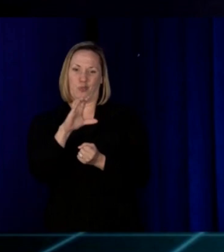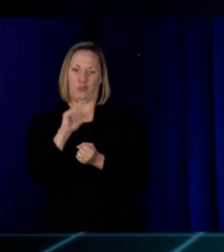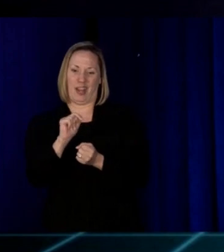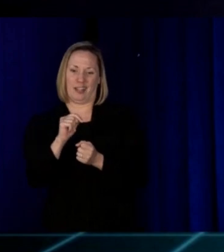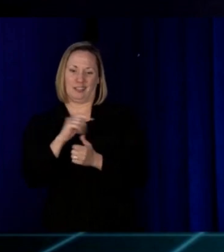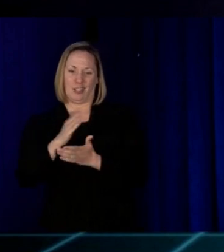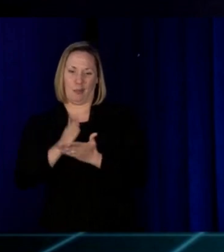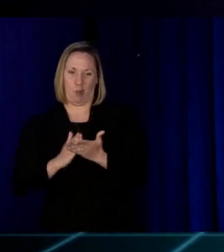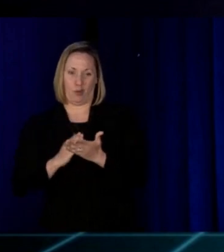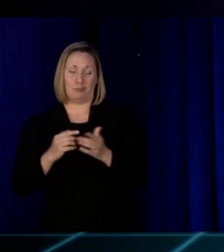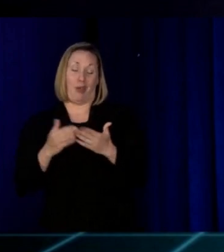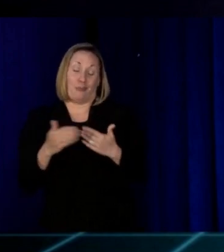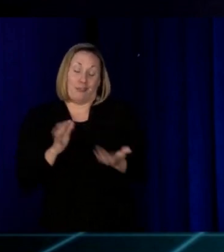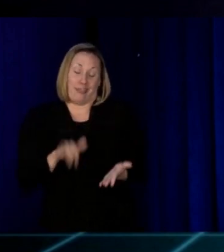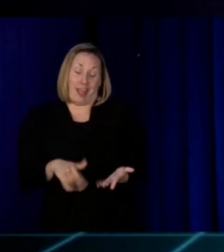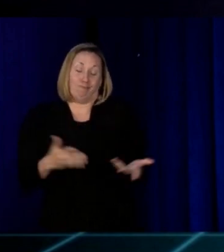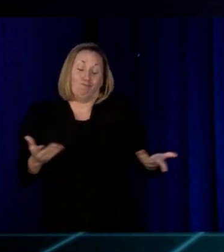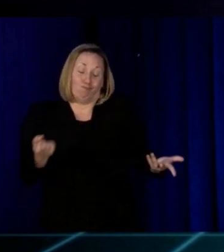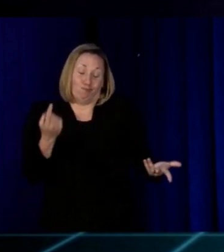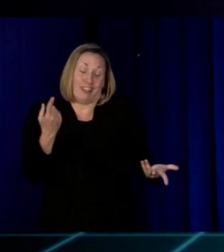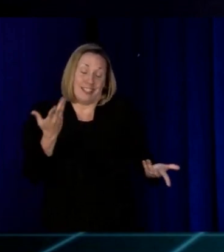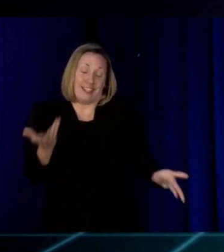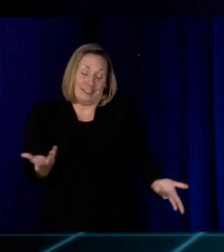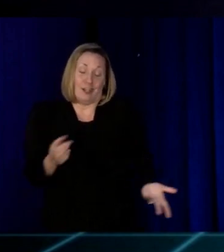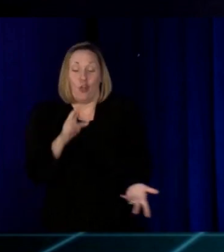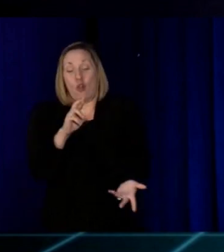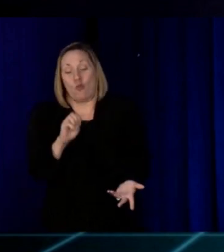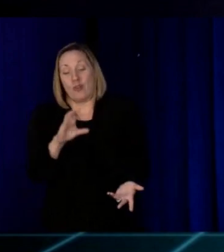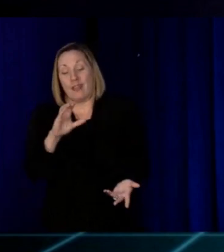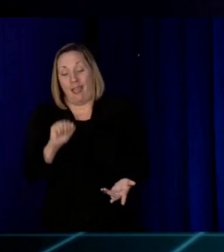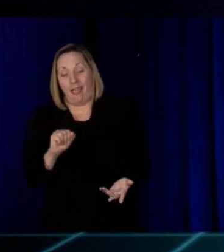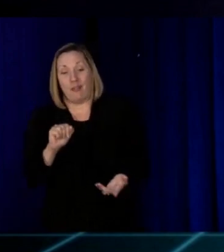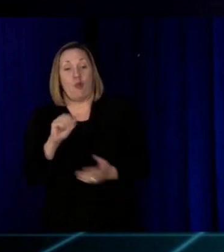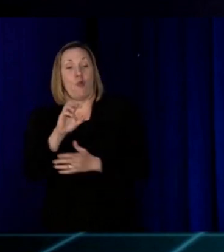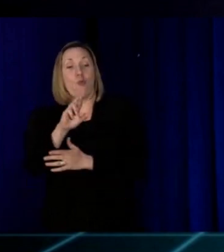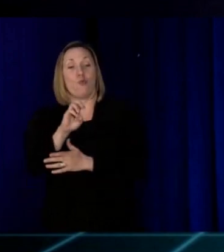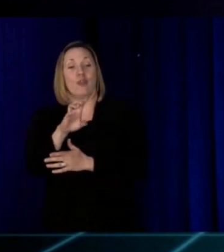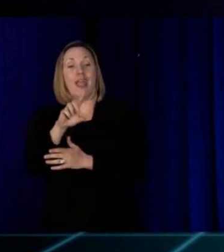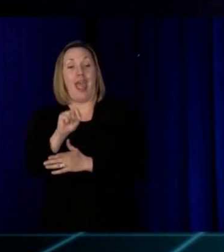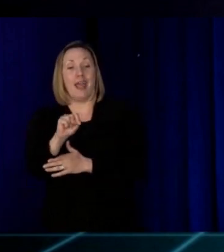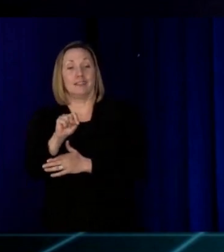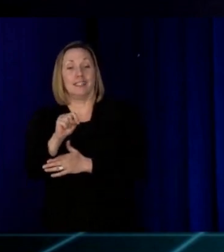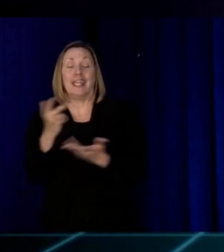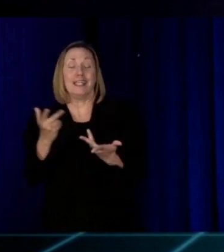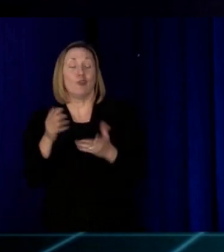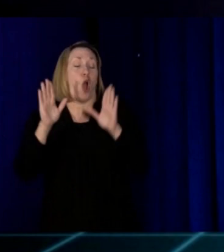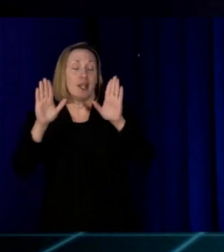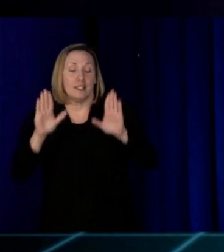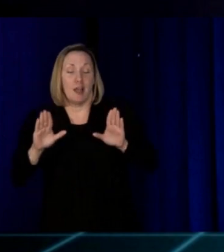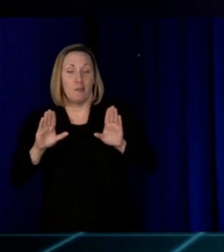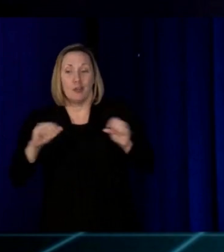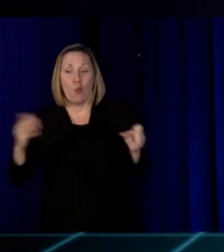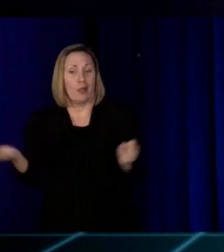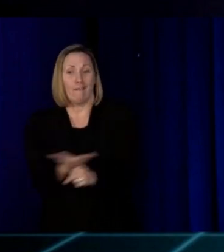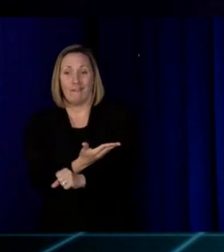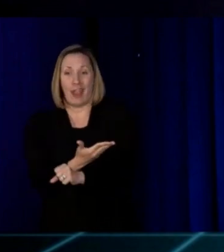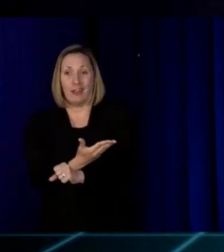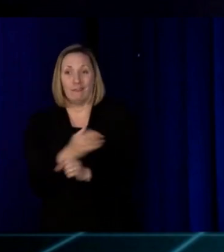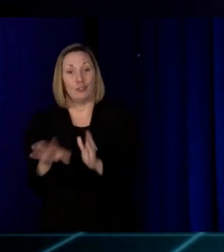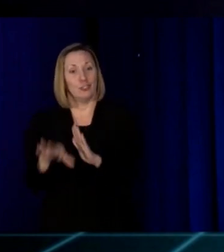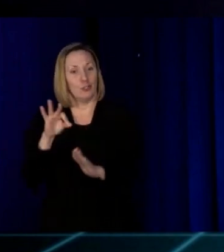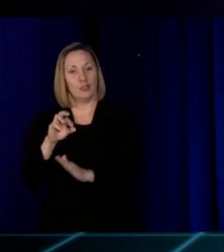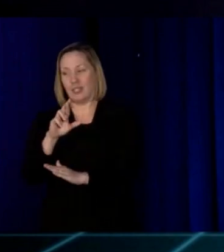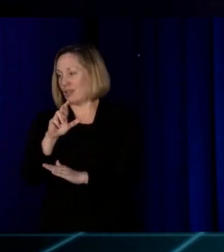mean, other than that, listen, React is awesome, okay? And no one ever got fired for choosing